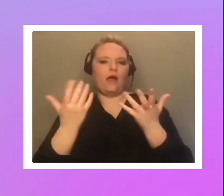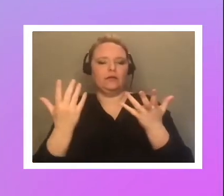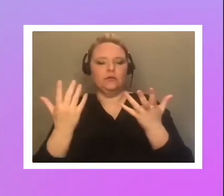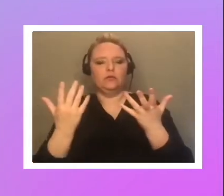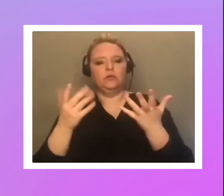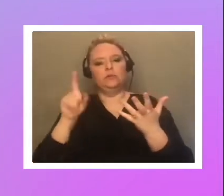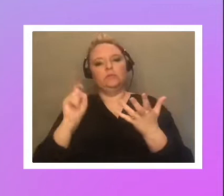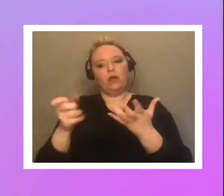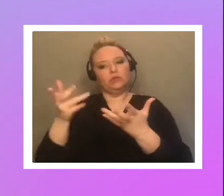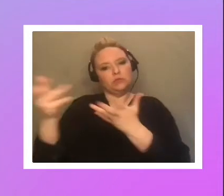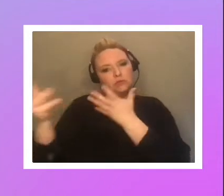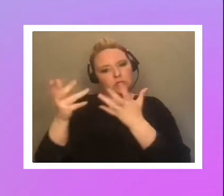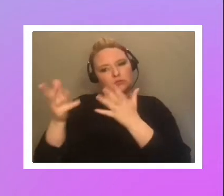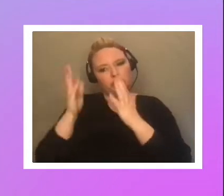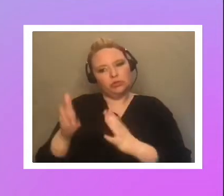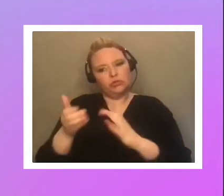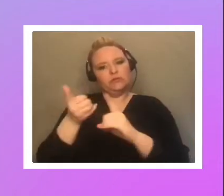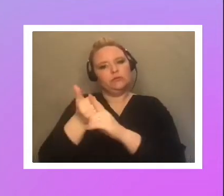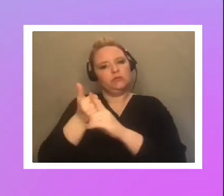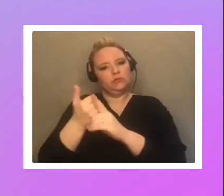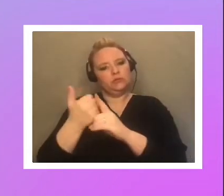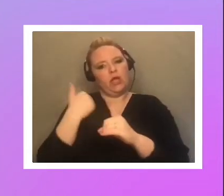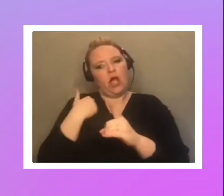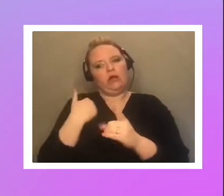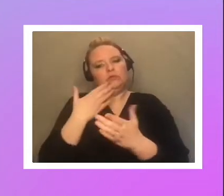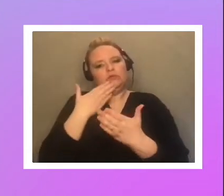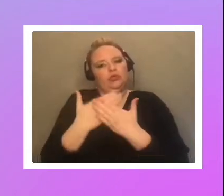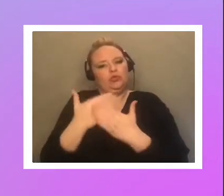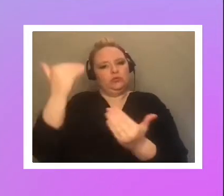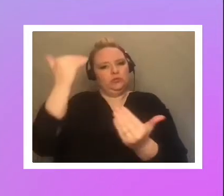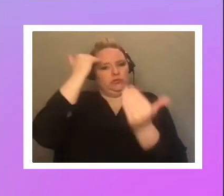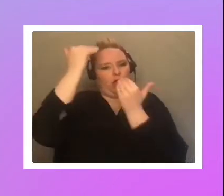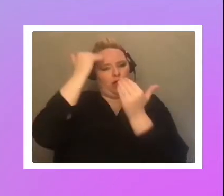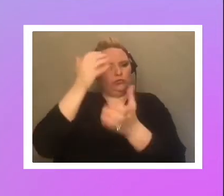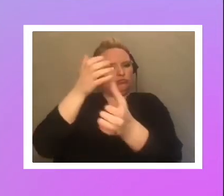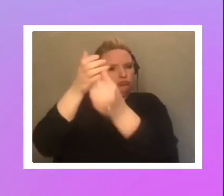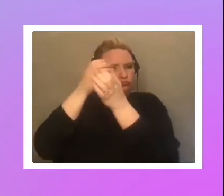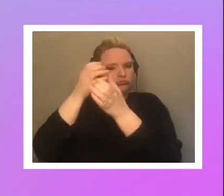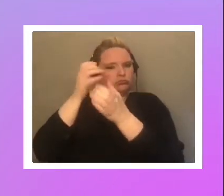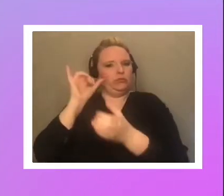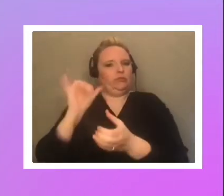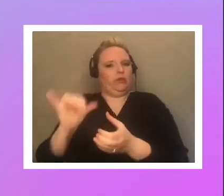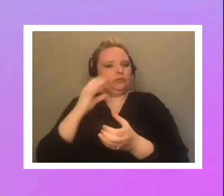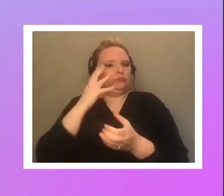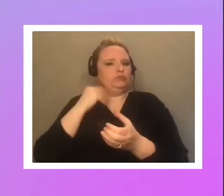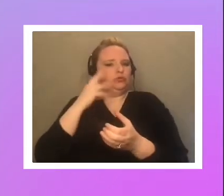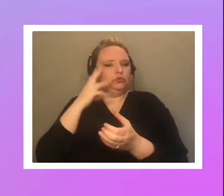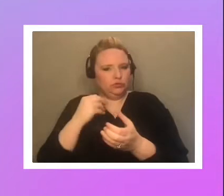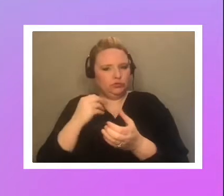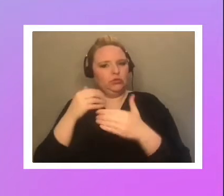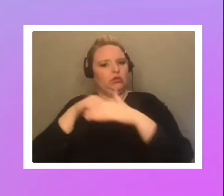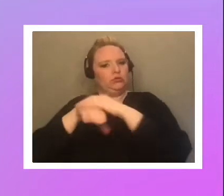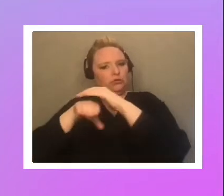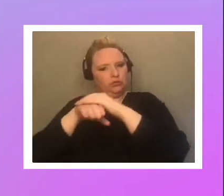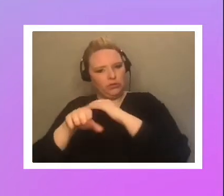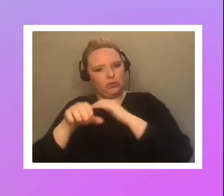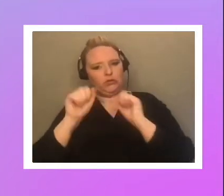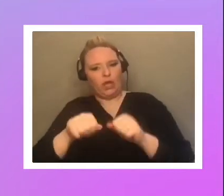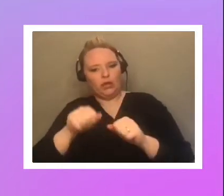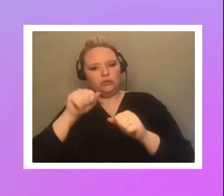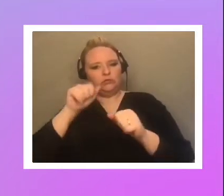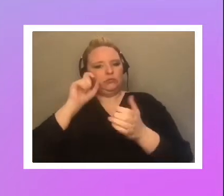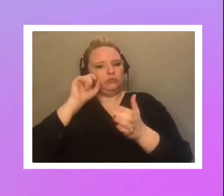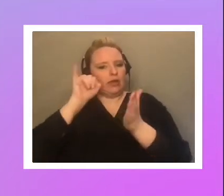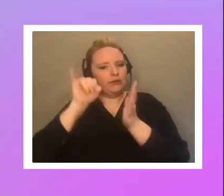with someone who has a fair amount of experience and has seen how technology